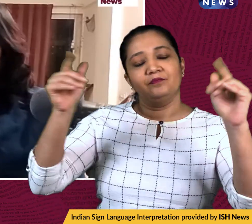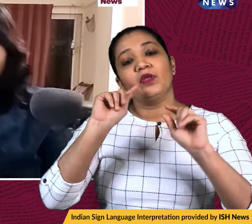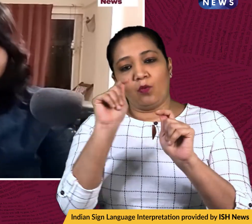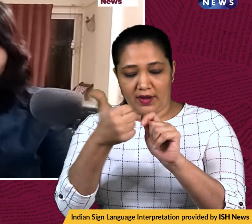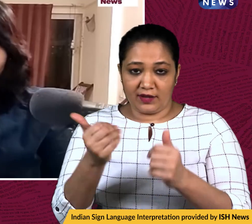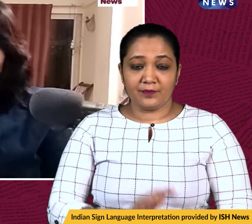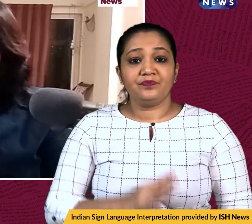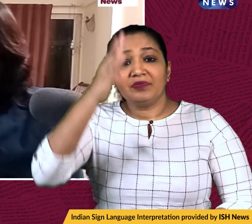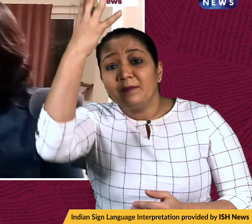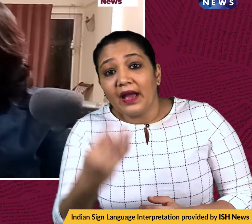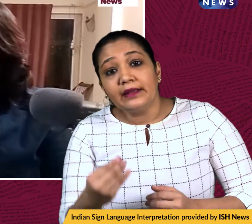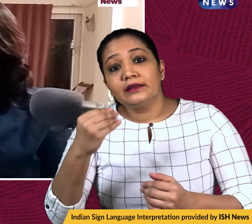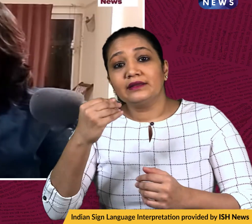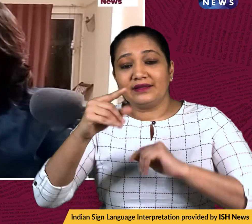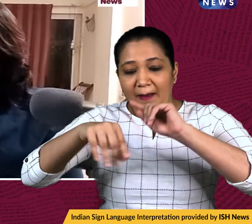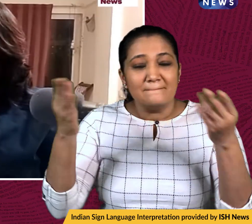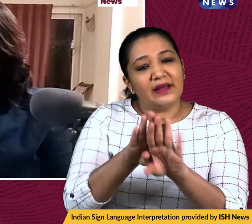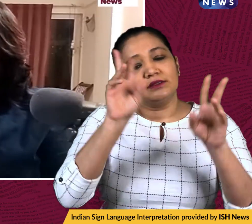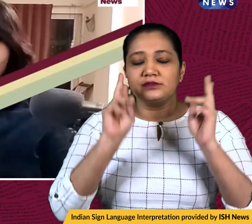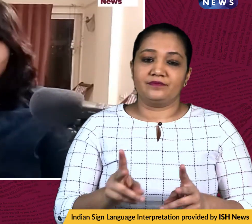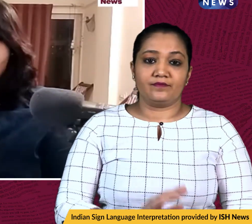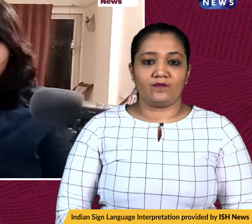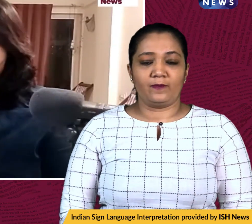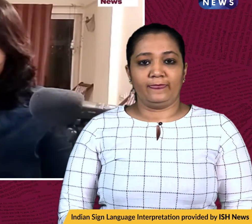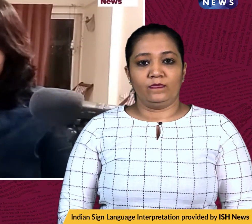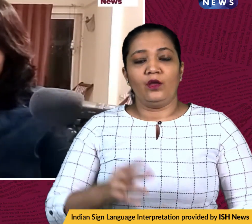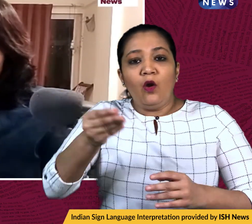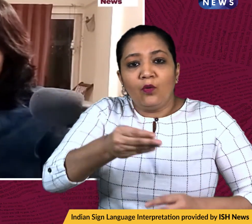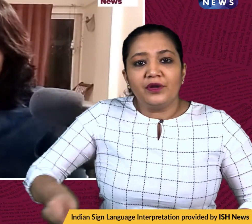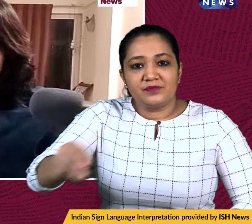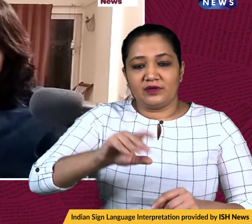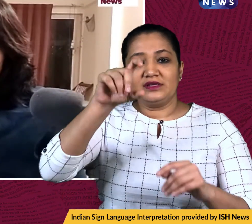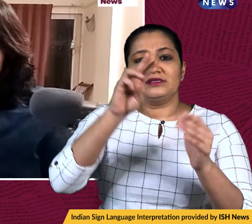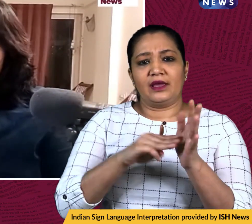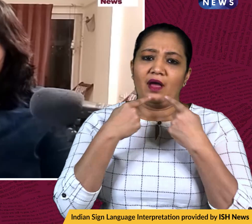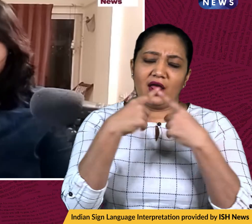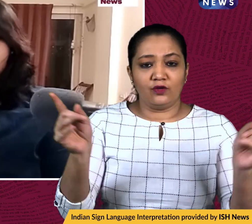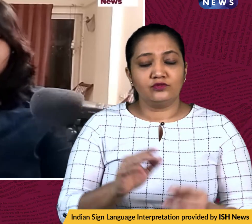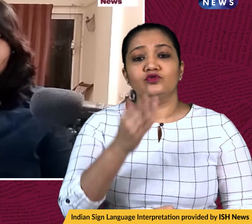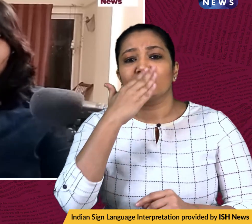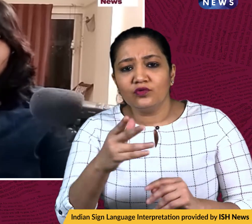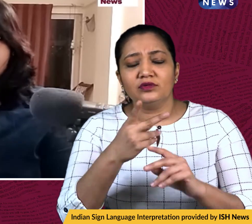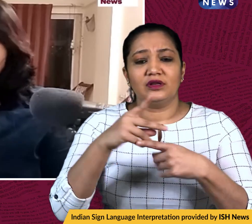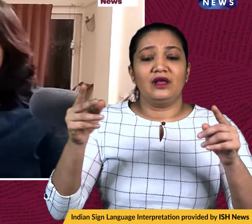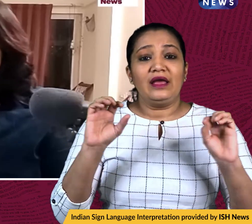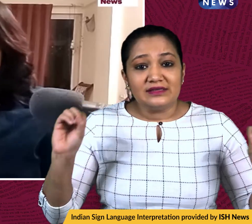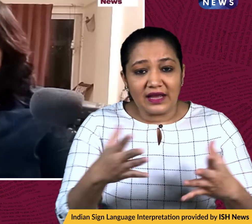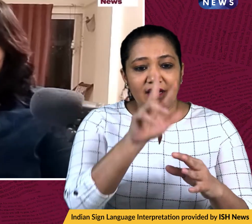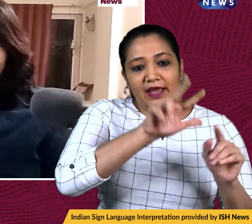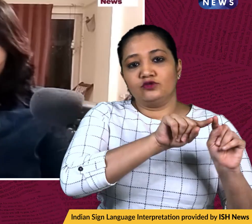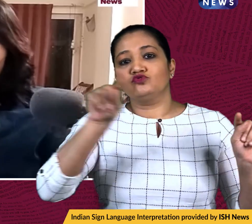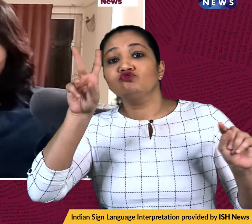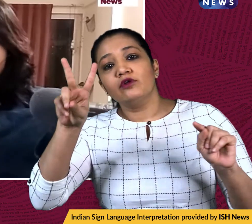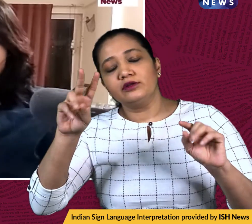says. Night curfew, however, will remain in place. Meanwhile, in West Bengal, the Chief Minister has announced that schools for classes 8